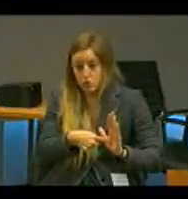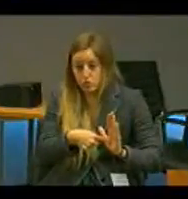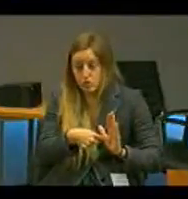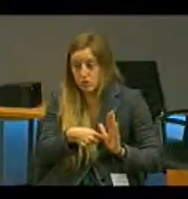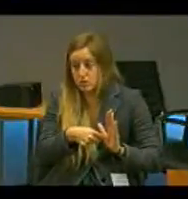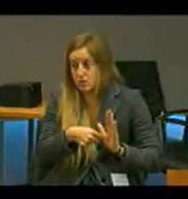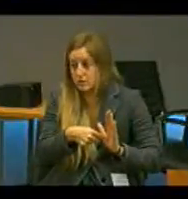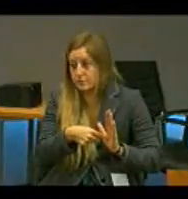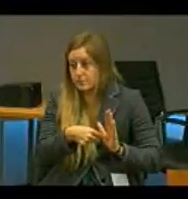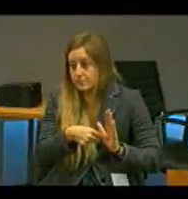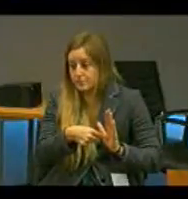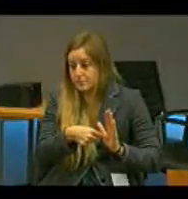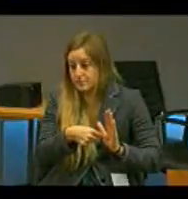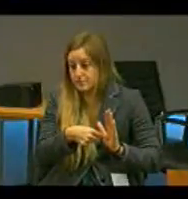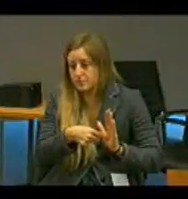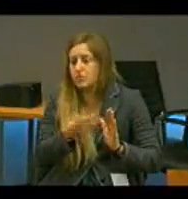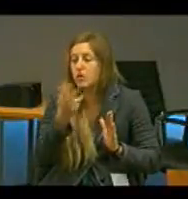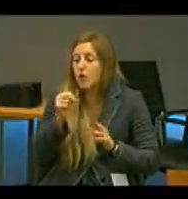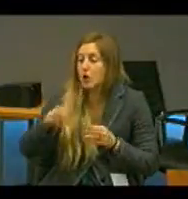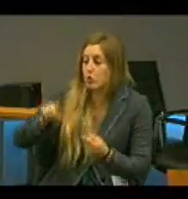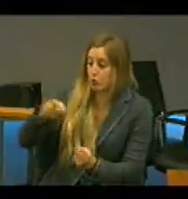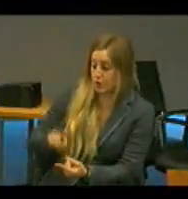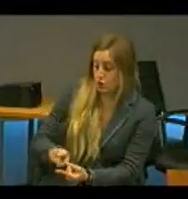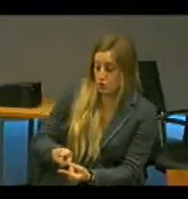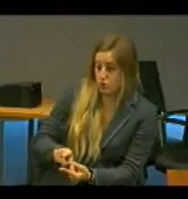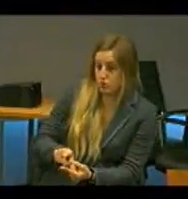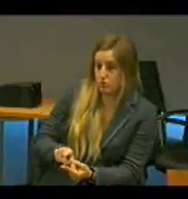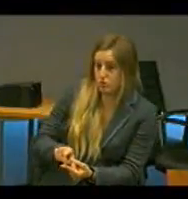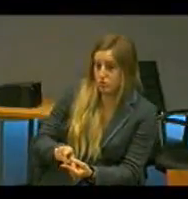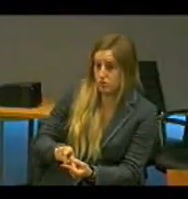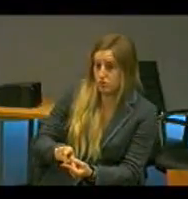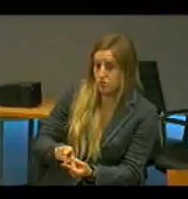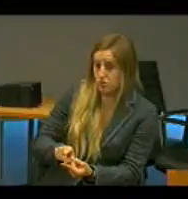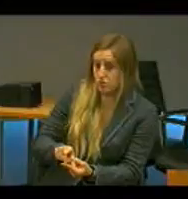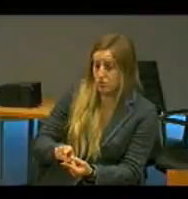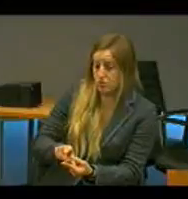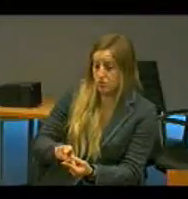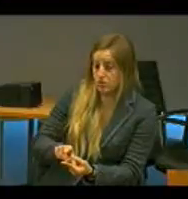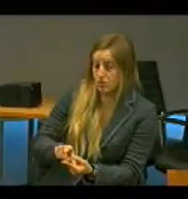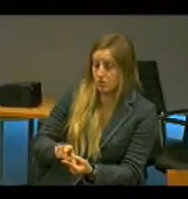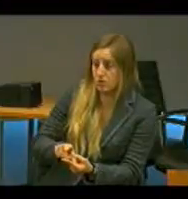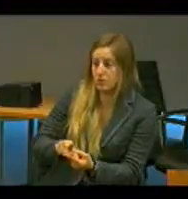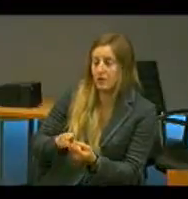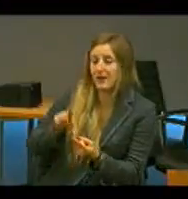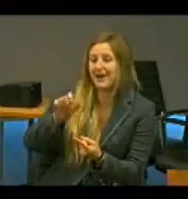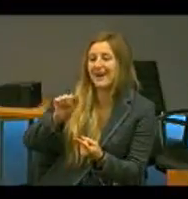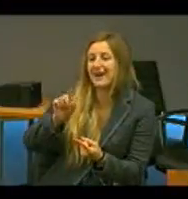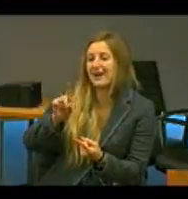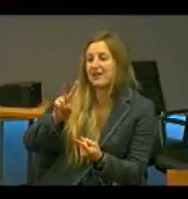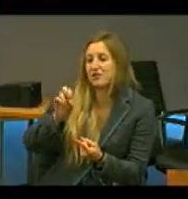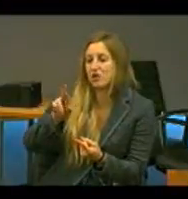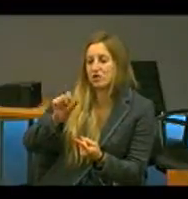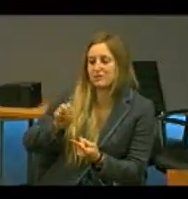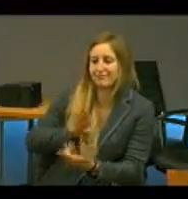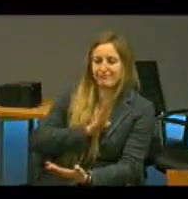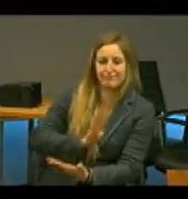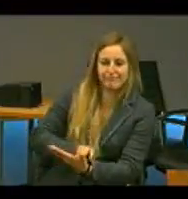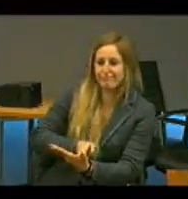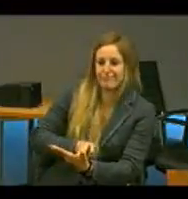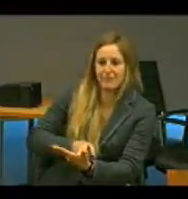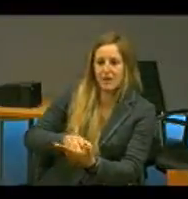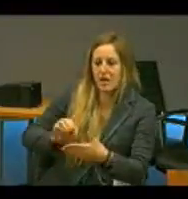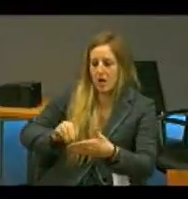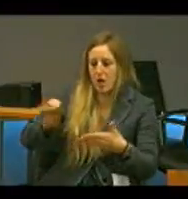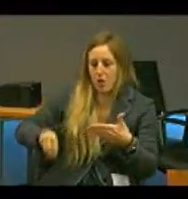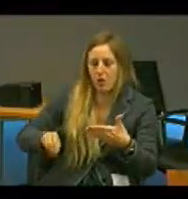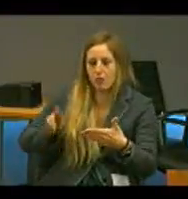that when you reduce the adverse outcome rate, when you reduce the proportion of a